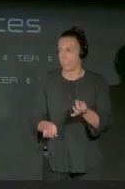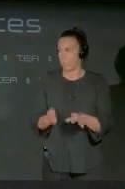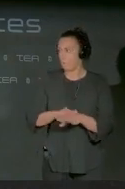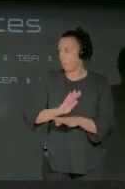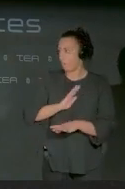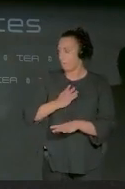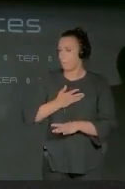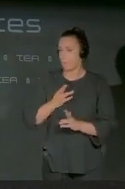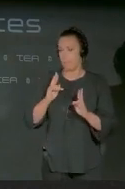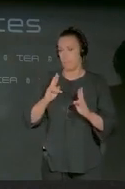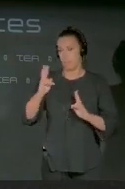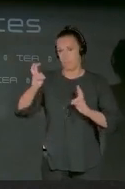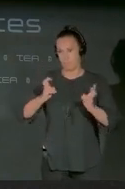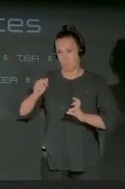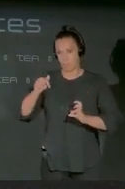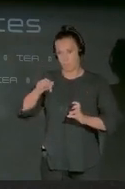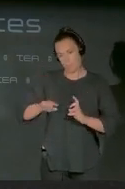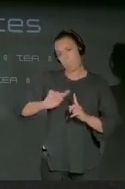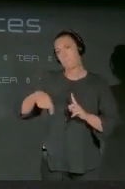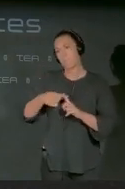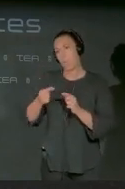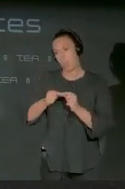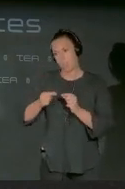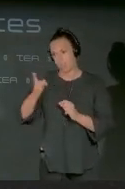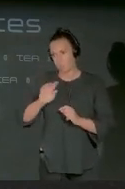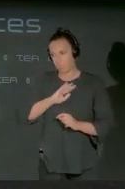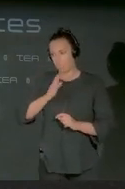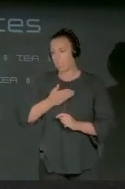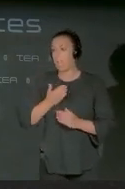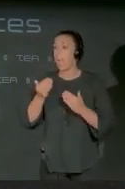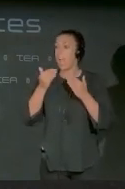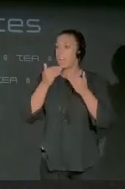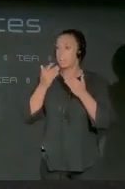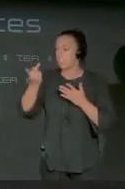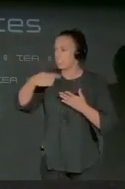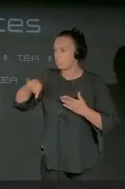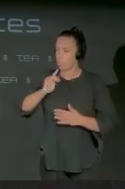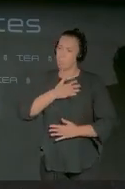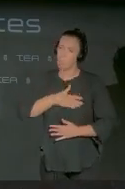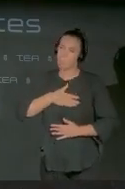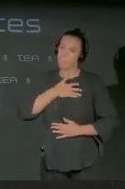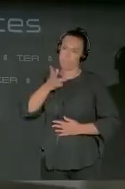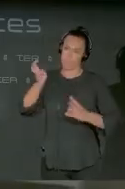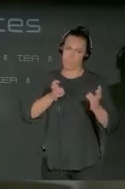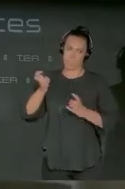aquí y online mañana. Muchas gracias a todos y un placer teneros aquí.